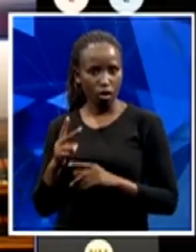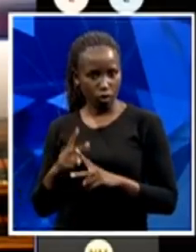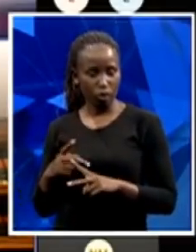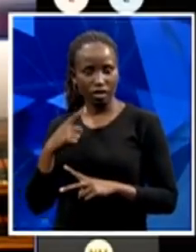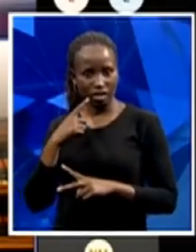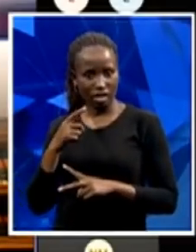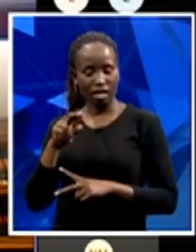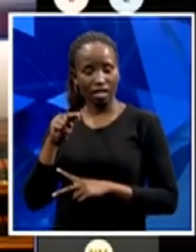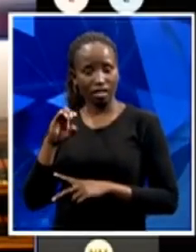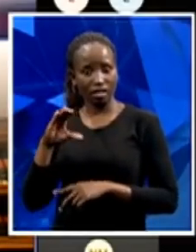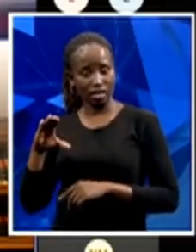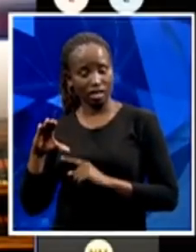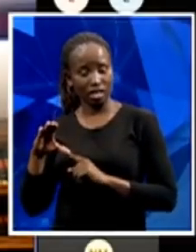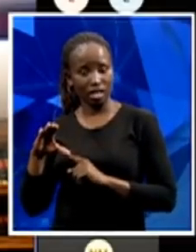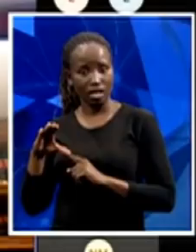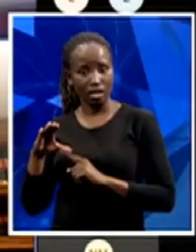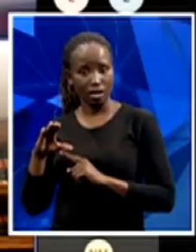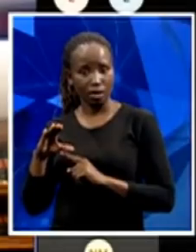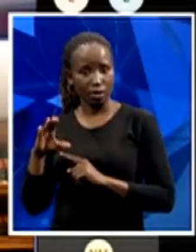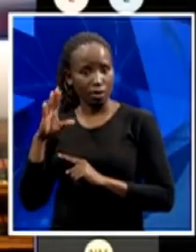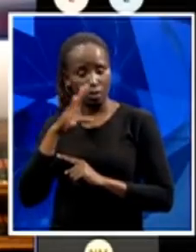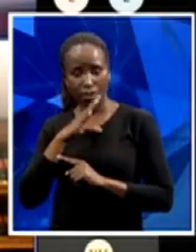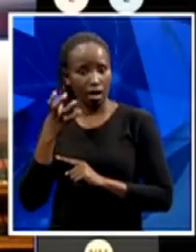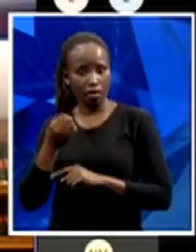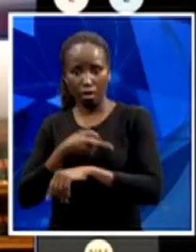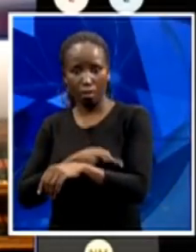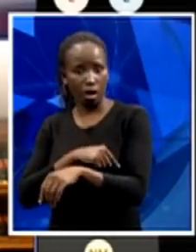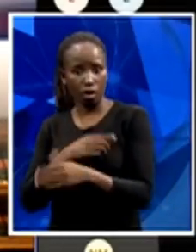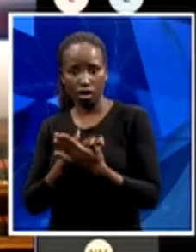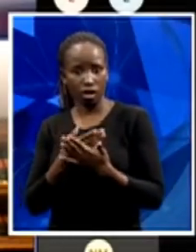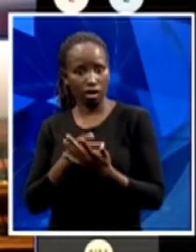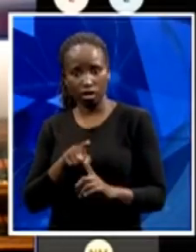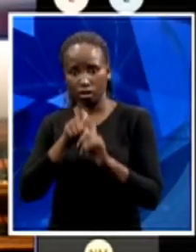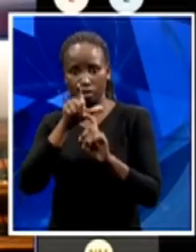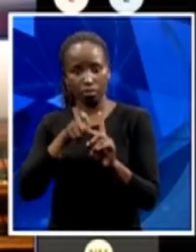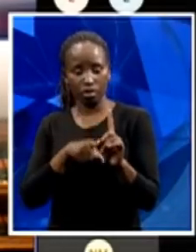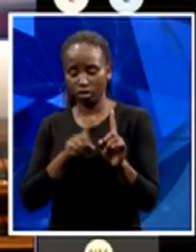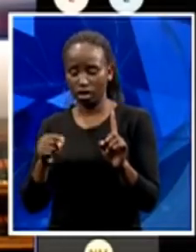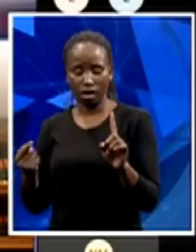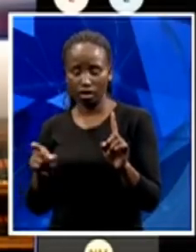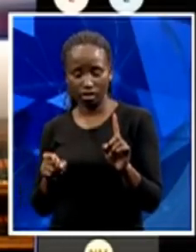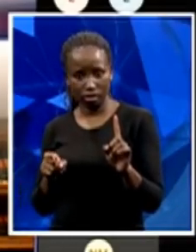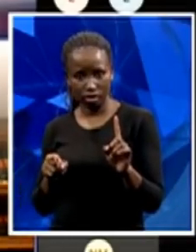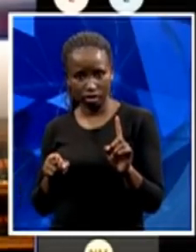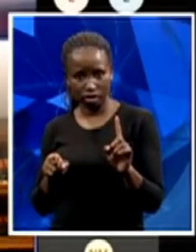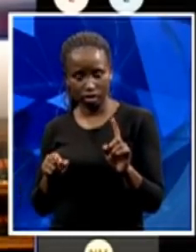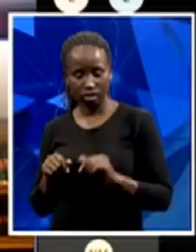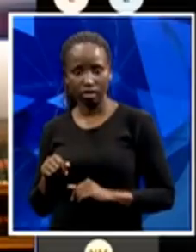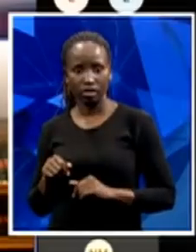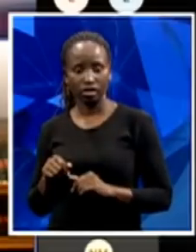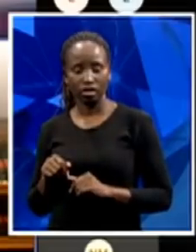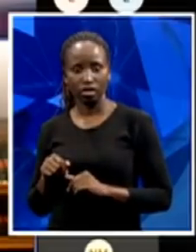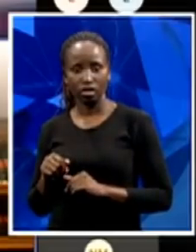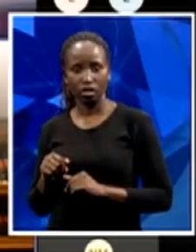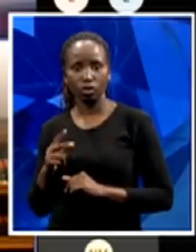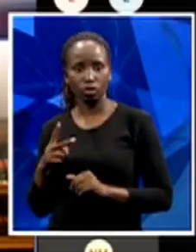powers to suspend. There is no reason why that relief cannot be adjudicated upon in due course. There is no reason why that